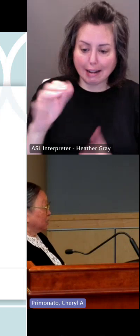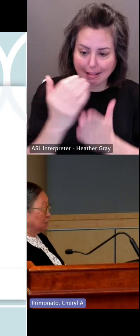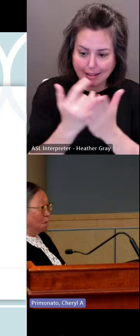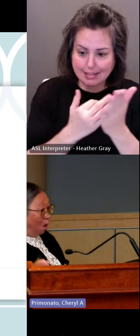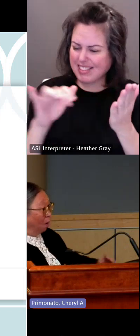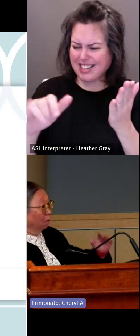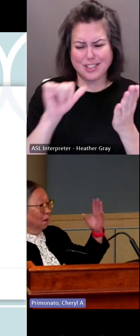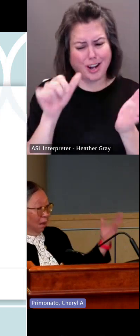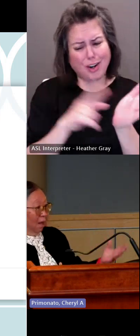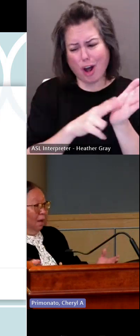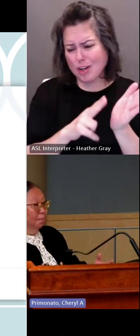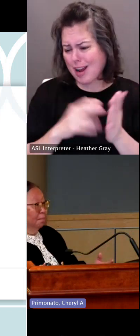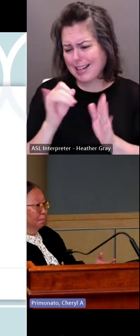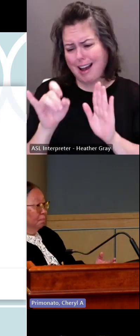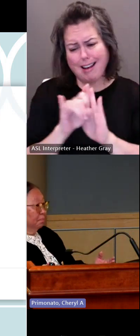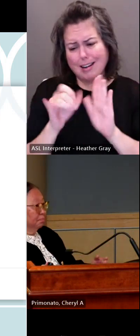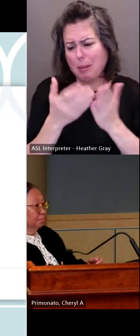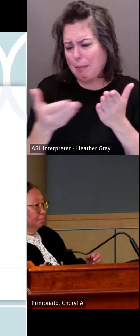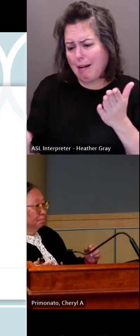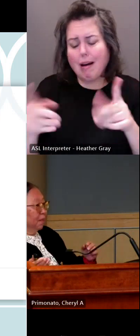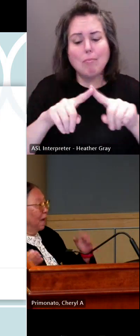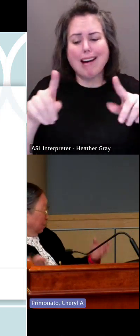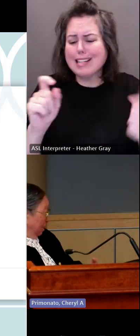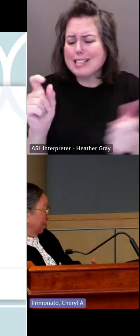small item,